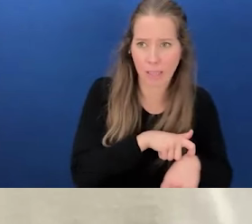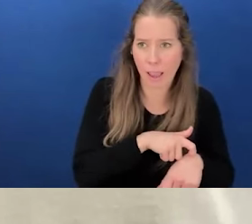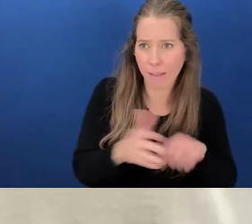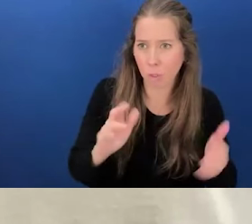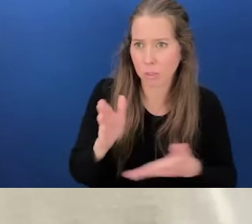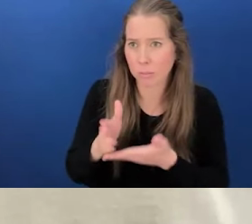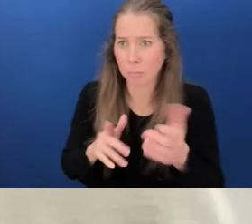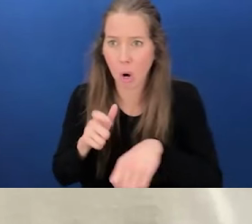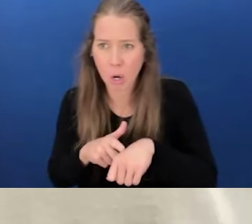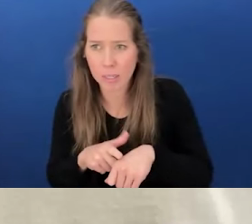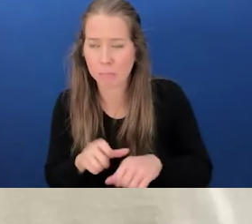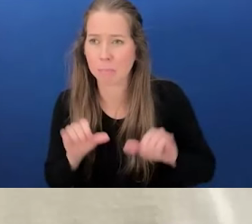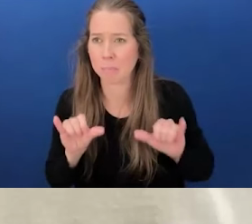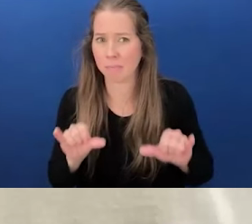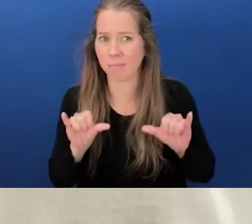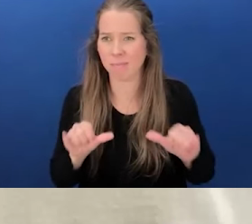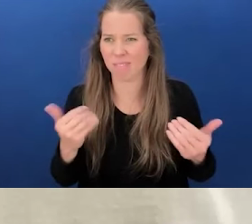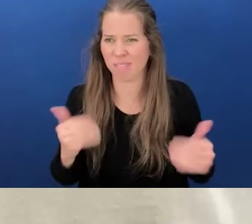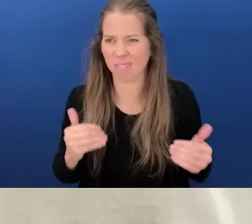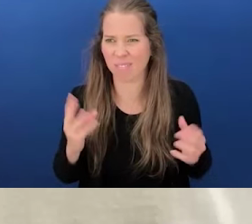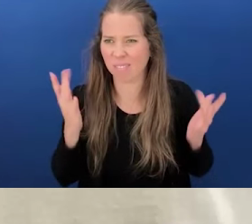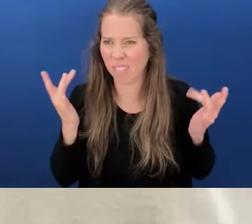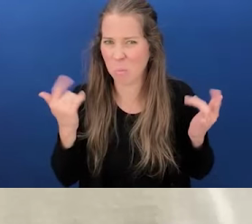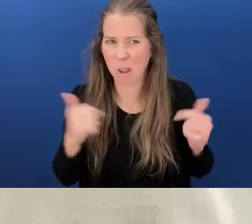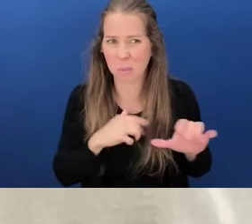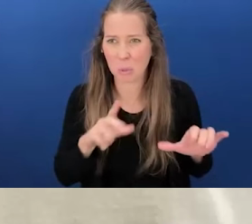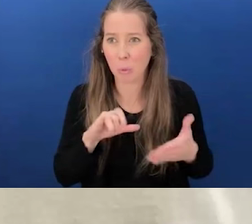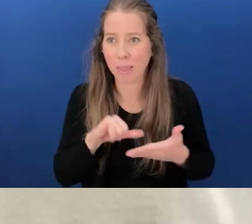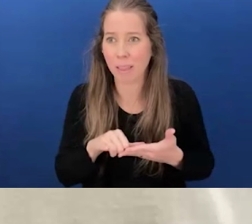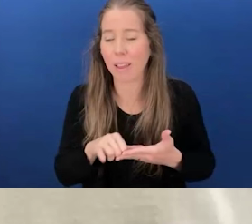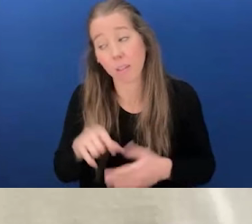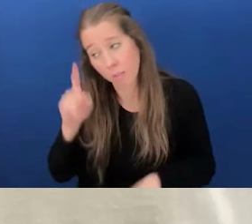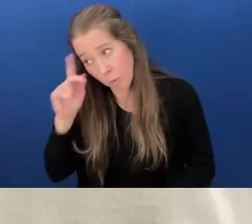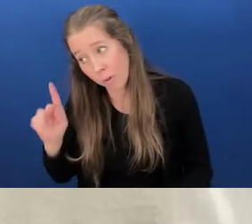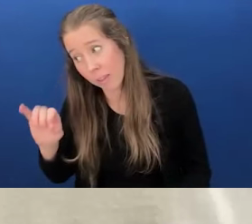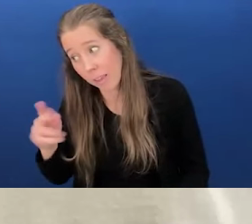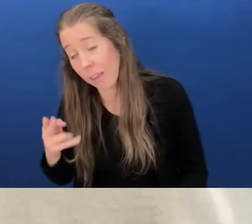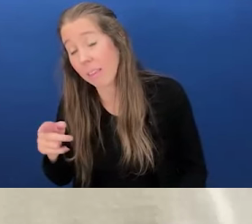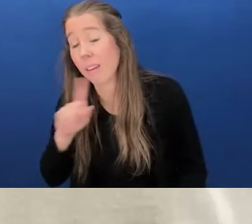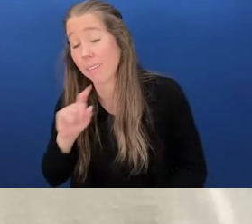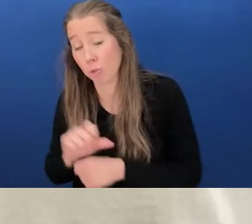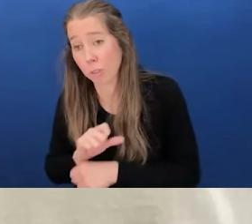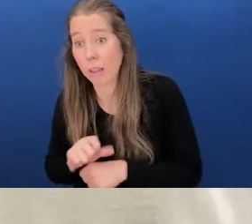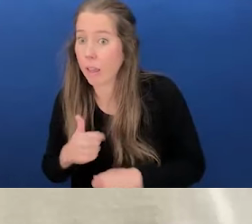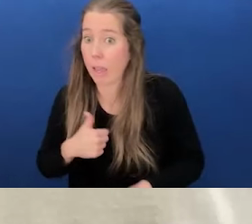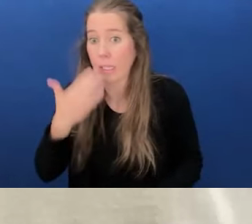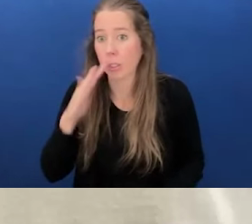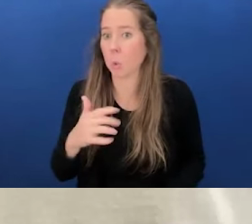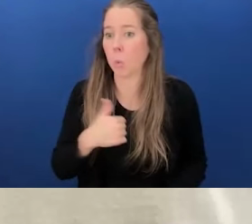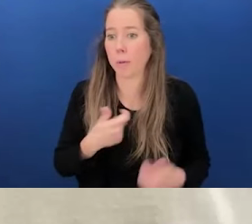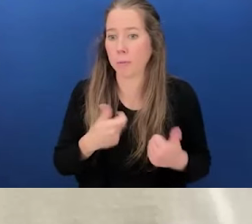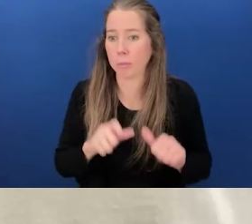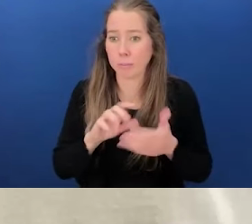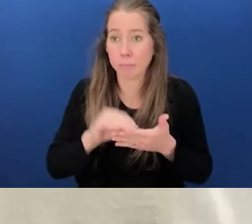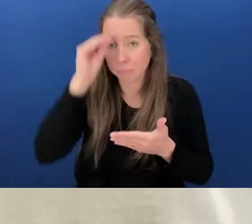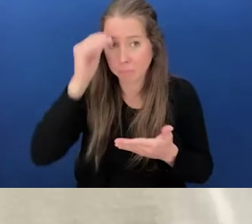part-timers. Yeah. And I'm just like, whoa, why are we doing this? And if it wasn't for Keith, actually, I didn't know. I'm just trying to learn my